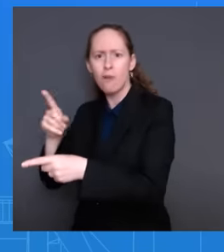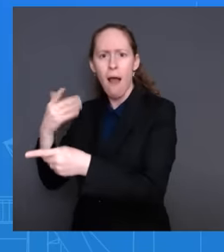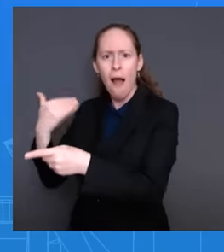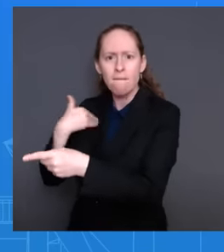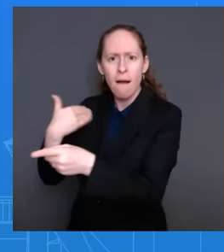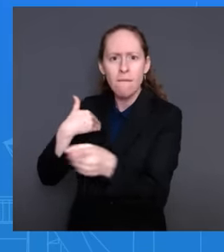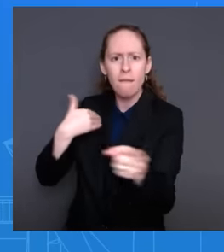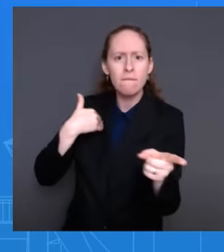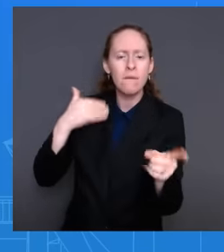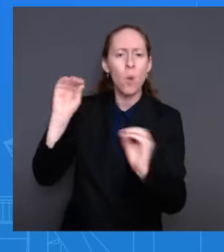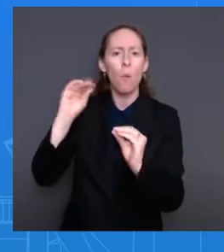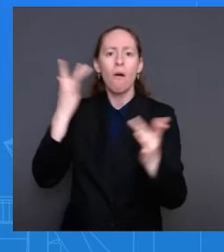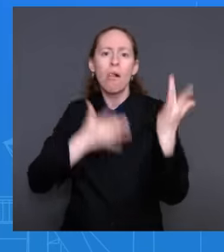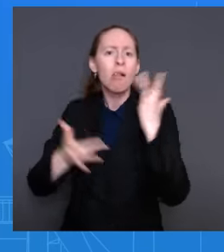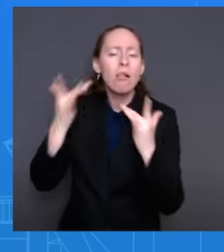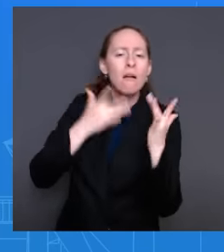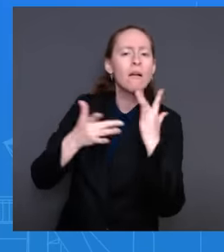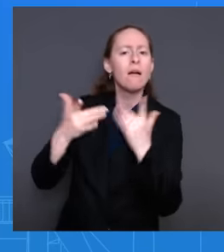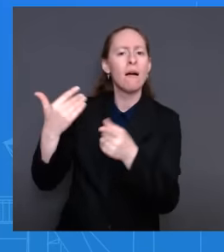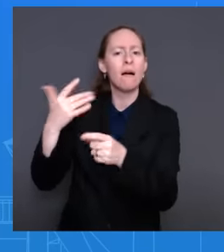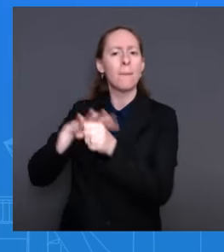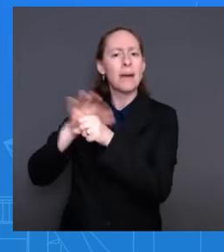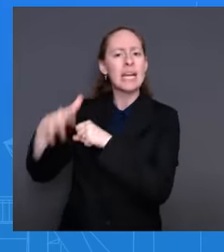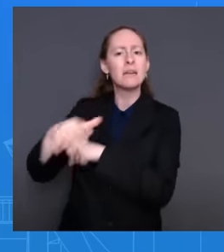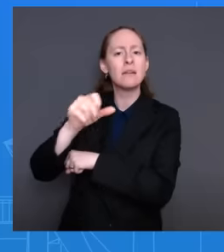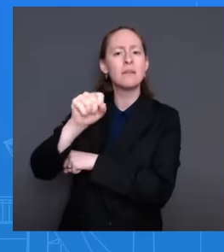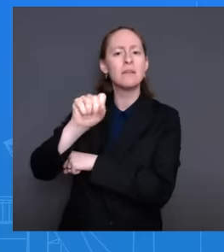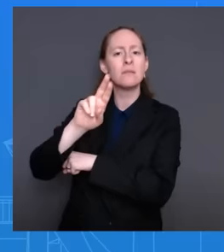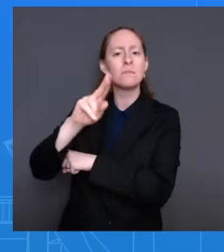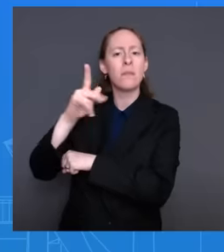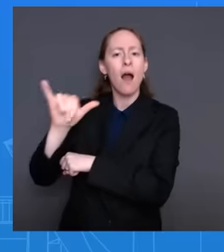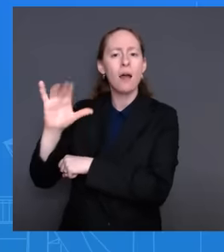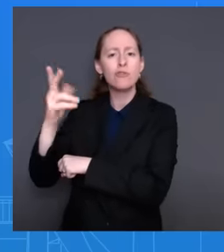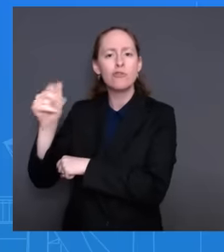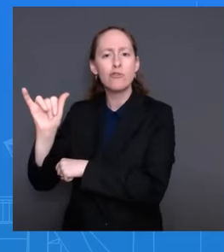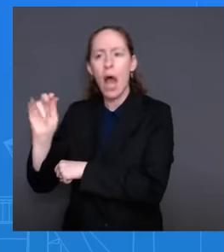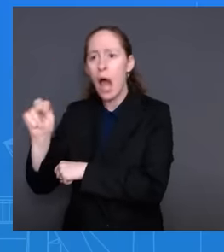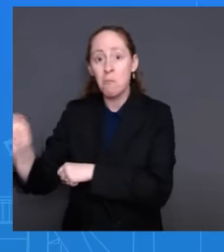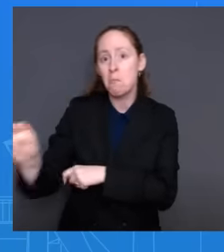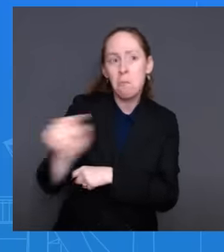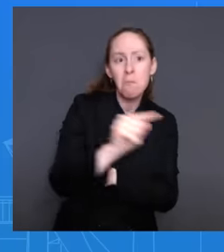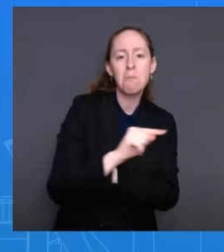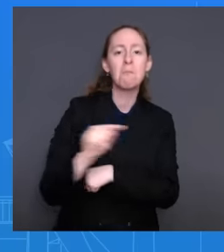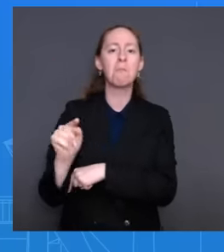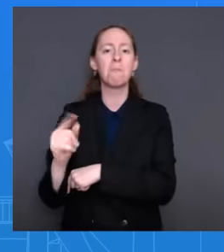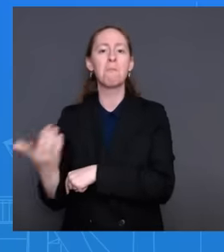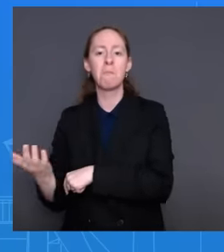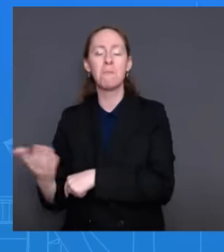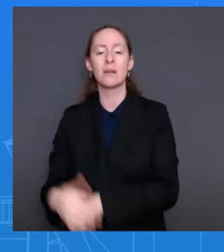parts of our supply chain. We now see, for example, the fluidity, what's known as, you know, the how fast